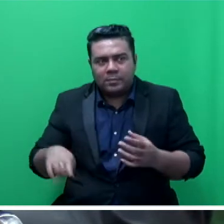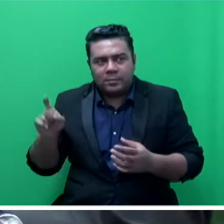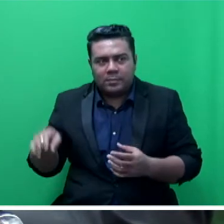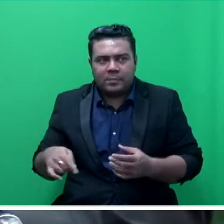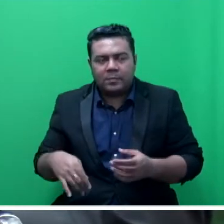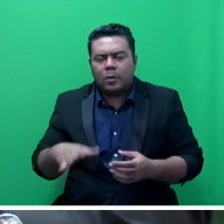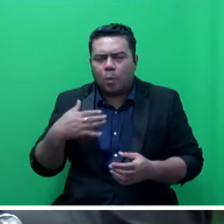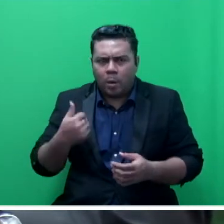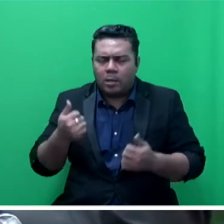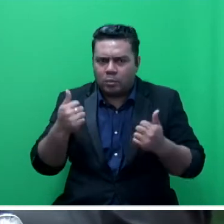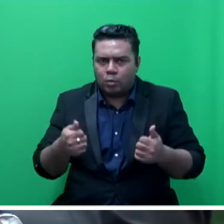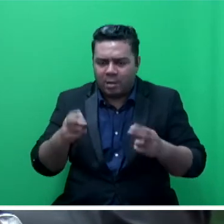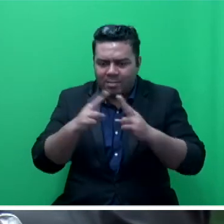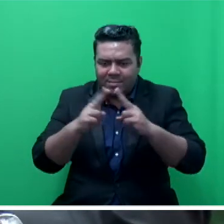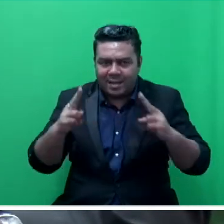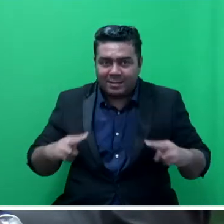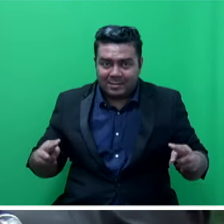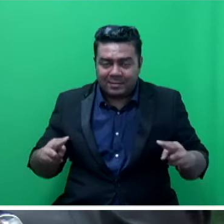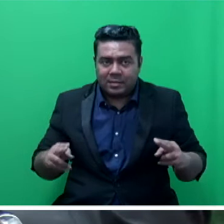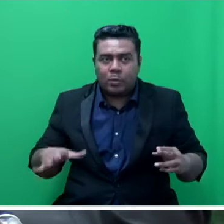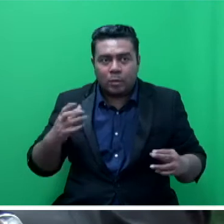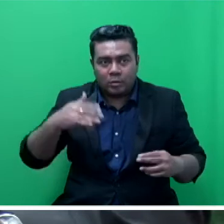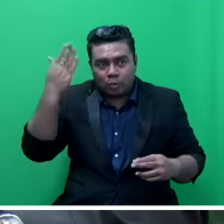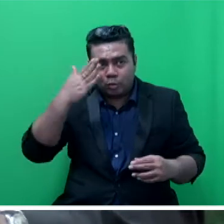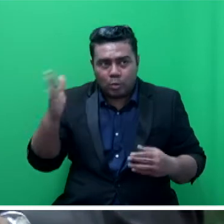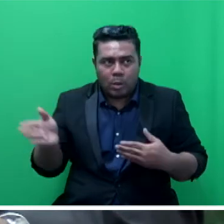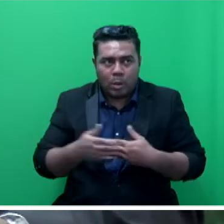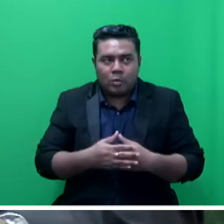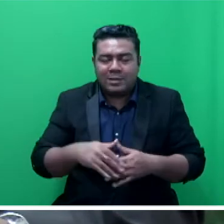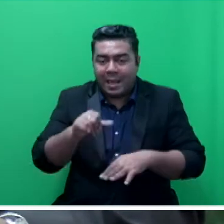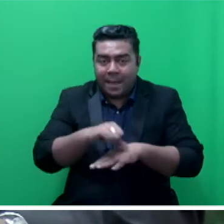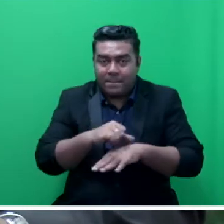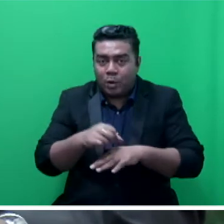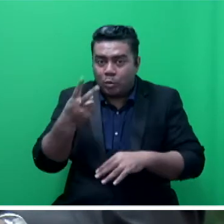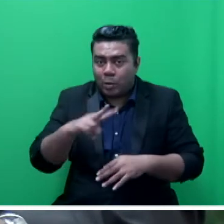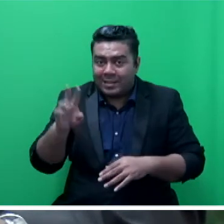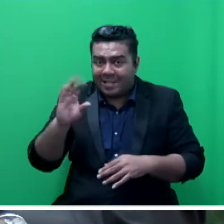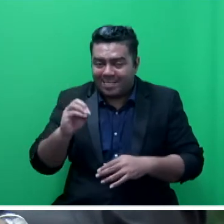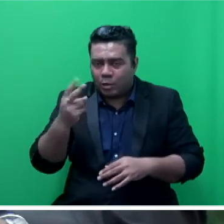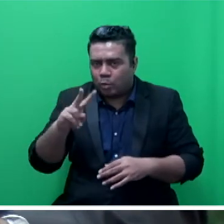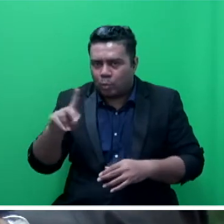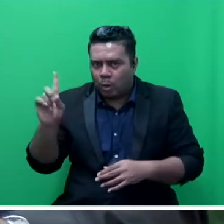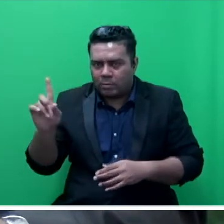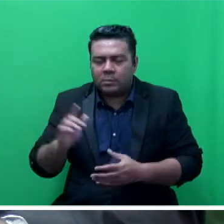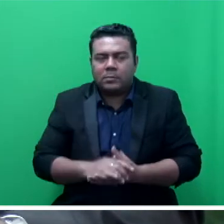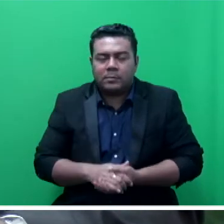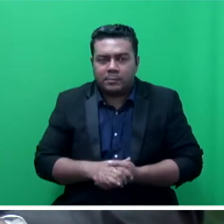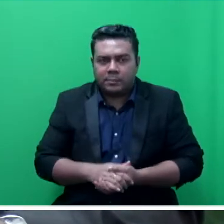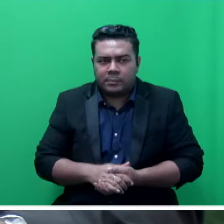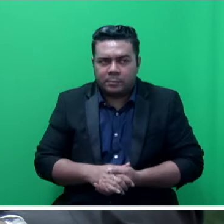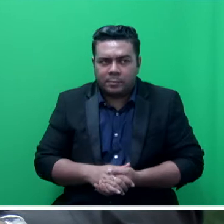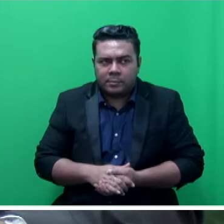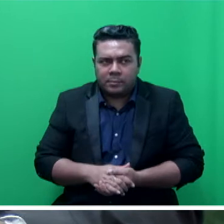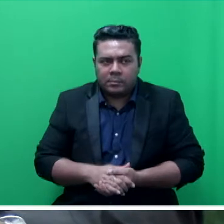in well-constructed tents while school closed on April 20th, 2021. A